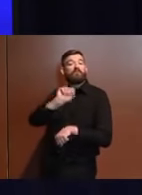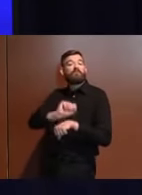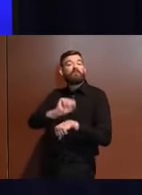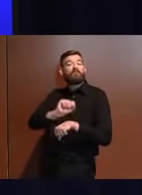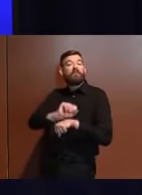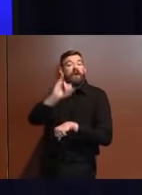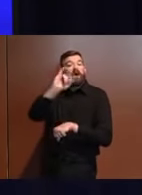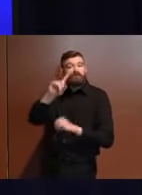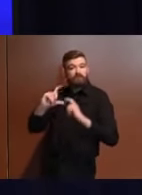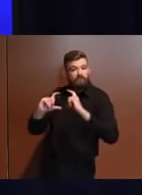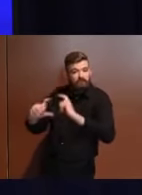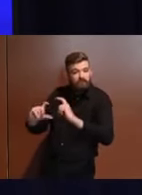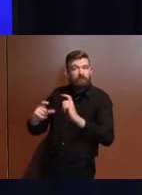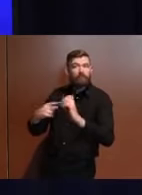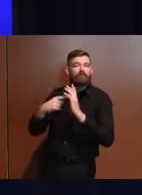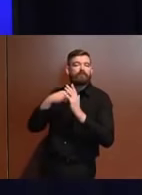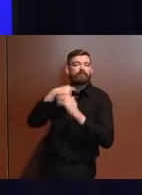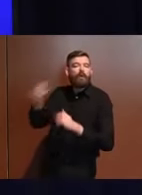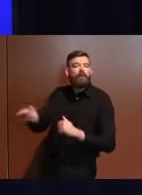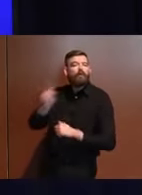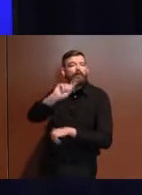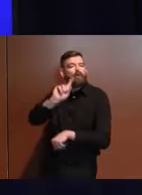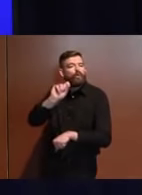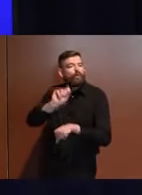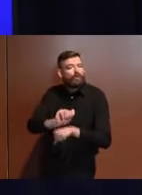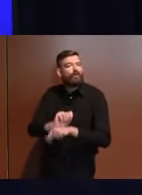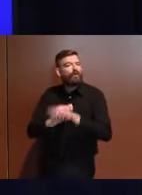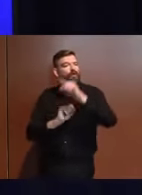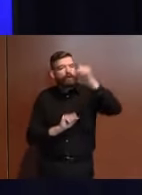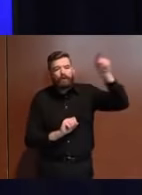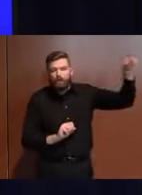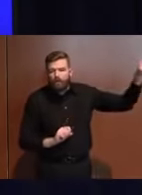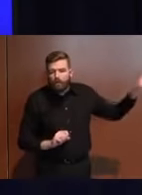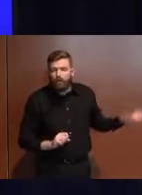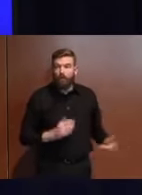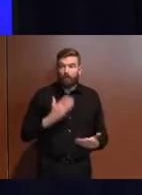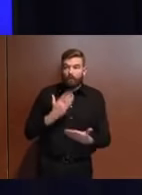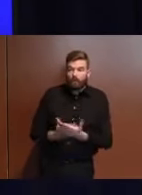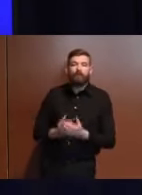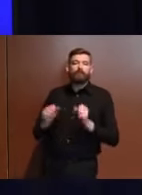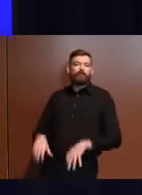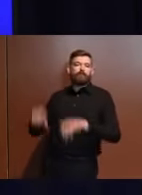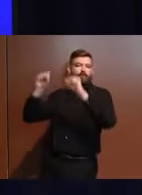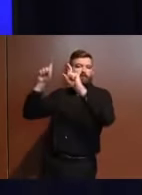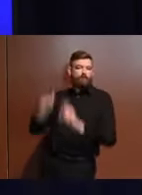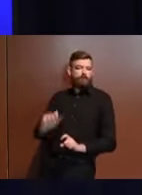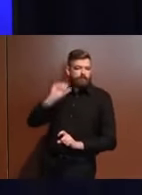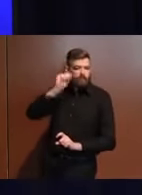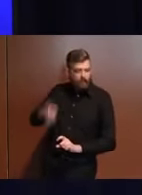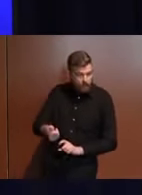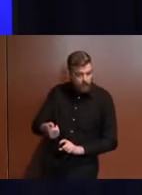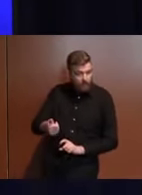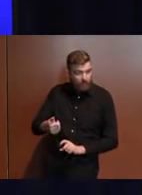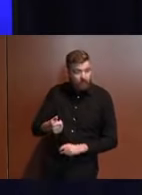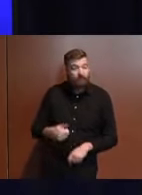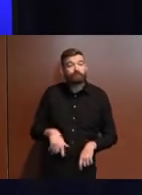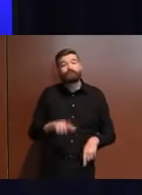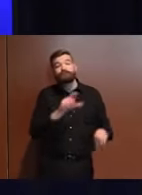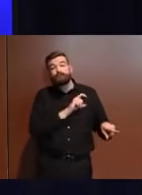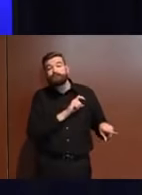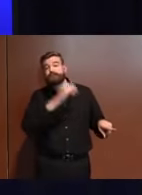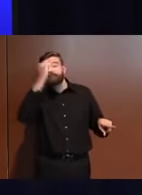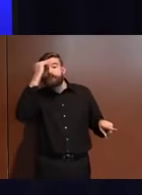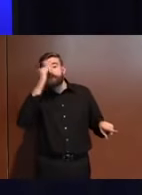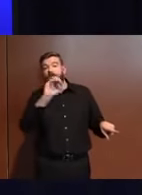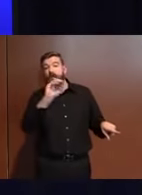been for the past 10 or 20 years, quite frankly, and the same for any police, fire, EMS. All of those